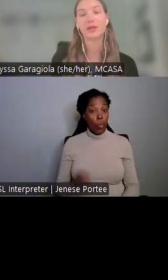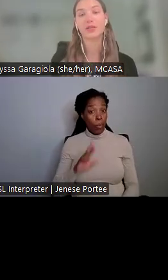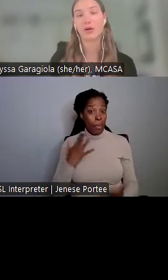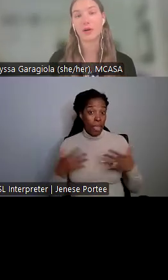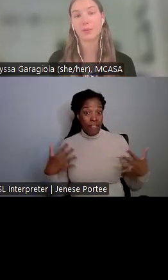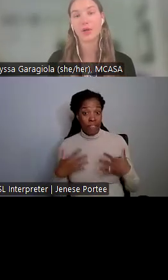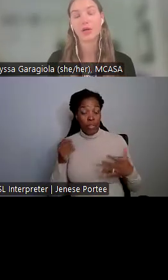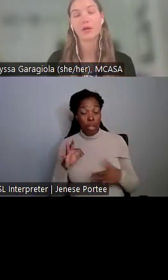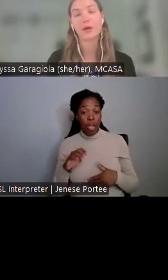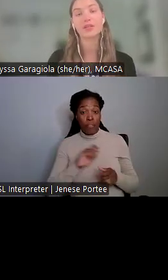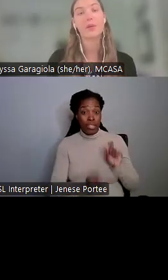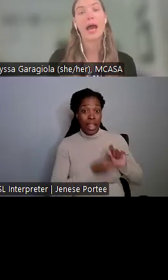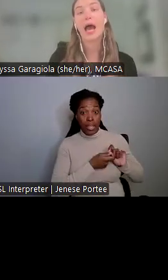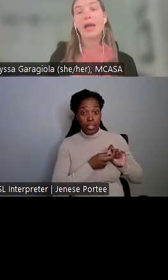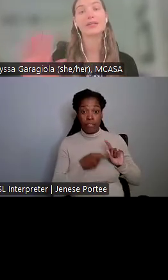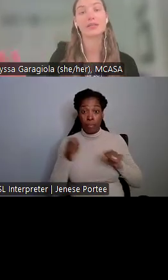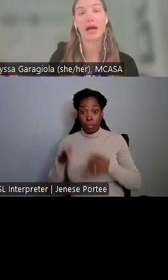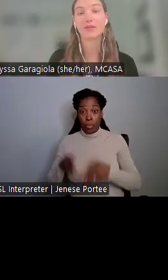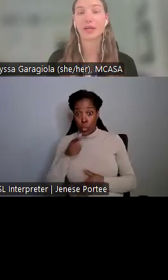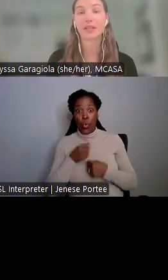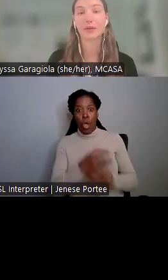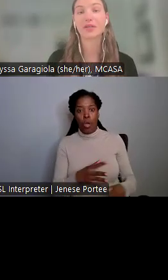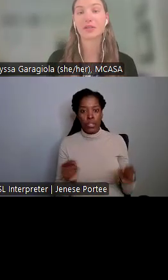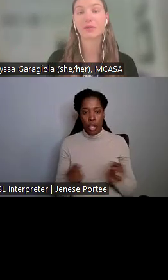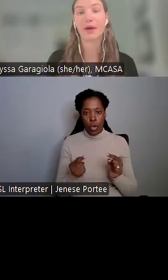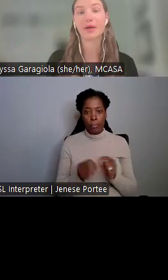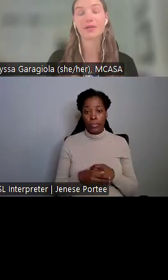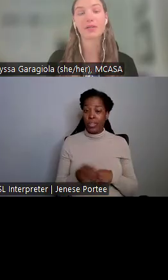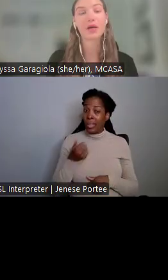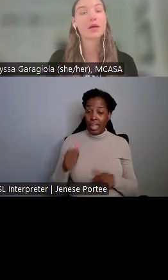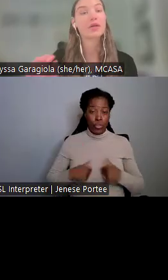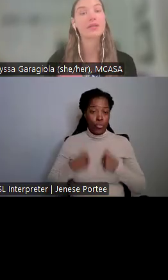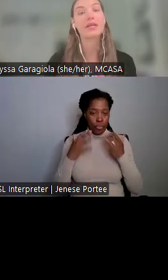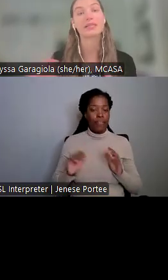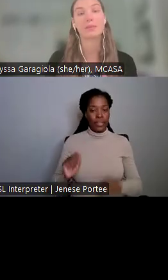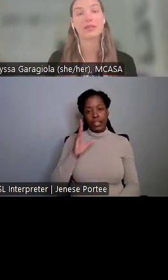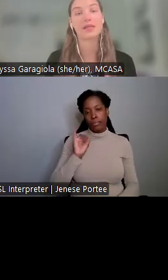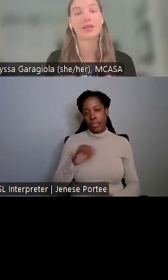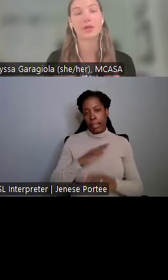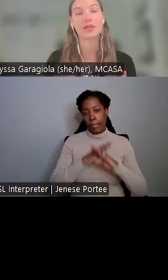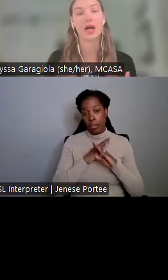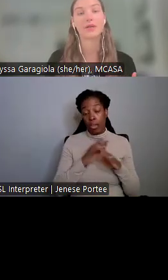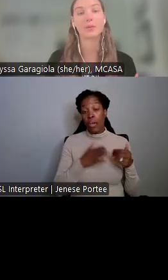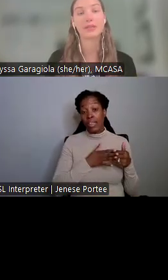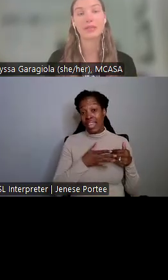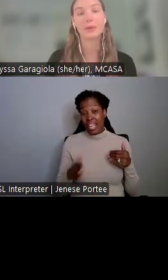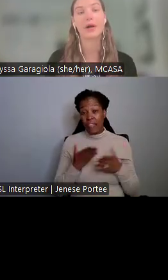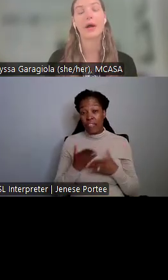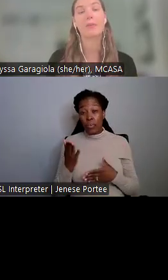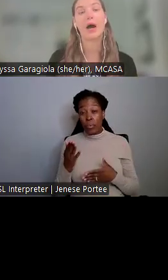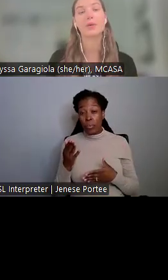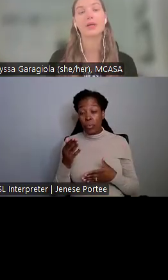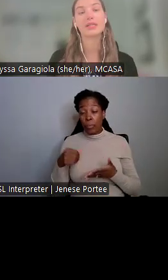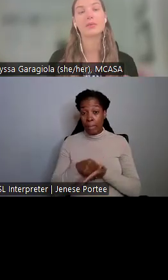who caused harm, right? So any survivor can experience those barriers. And over the next couple of slides, we're going to talk a little bit